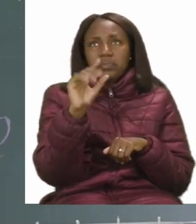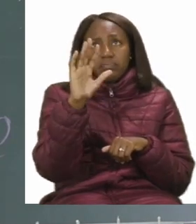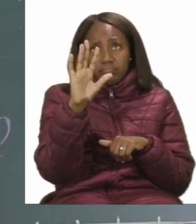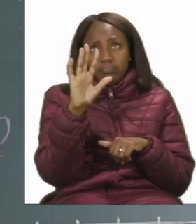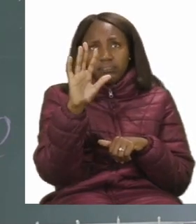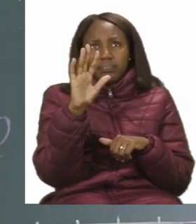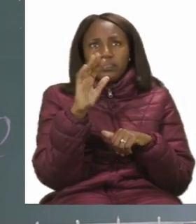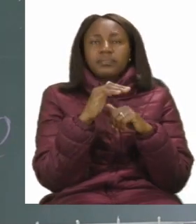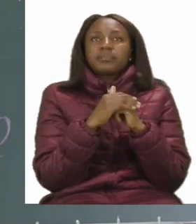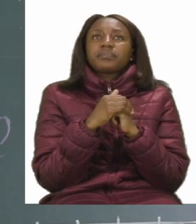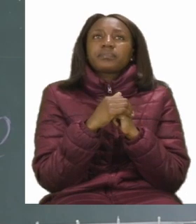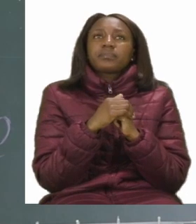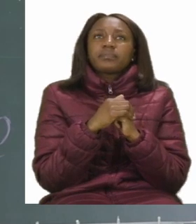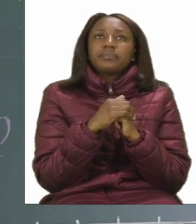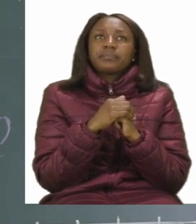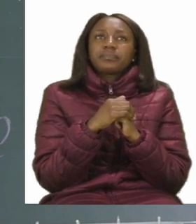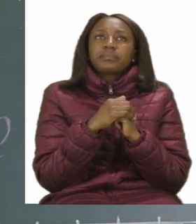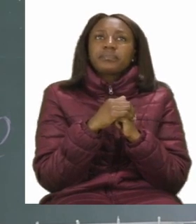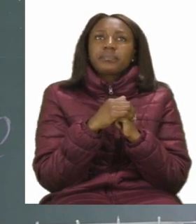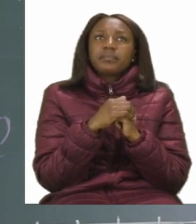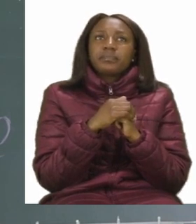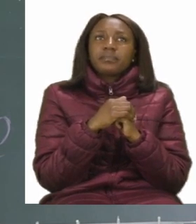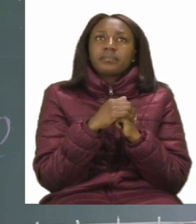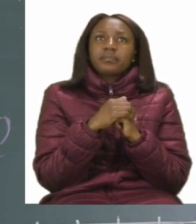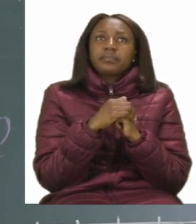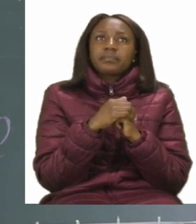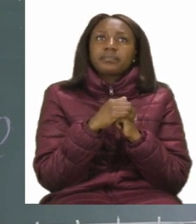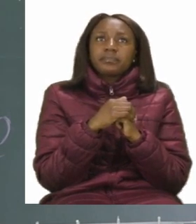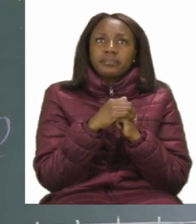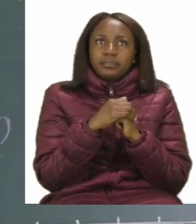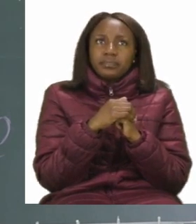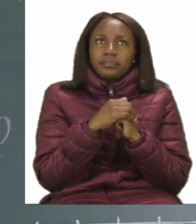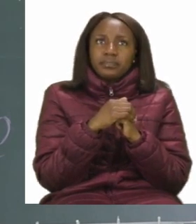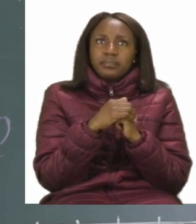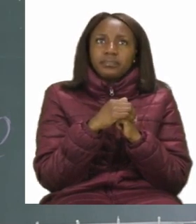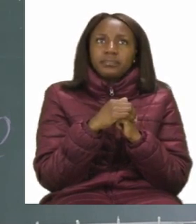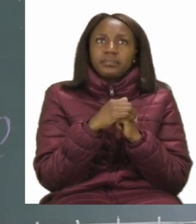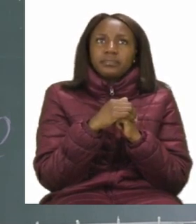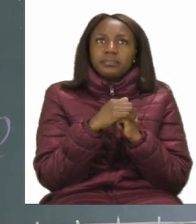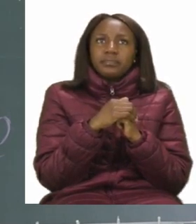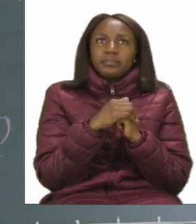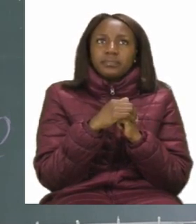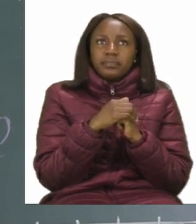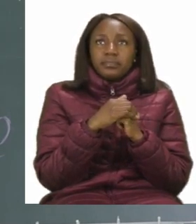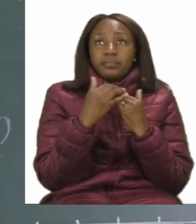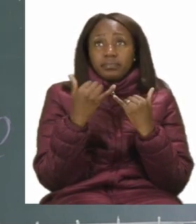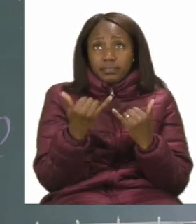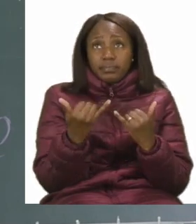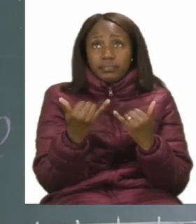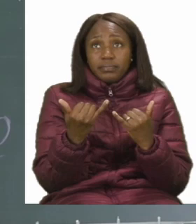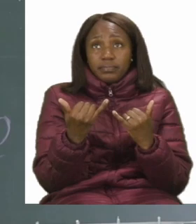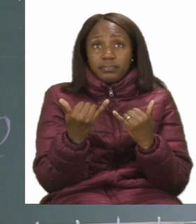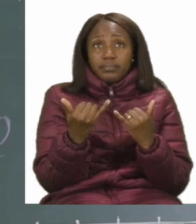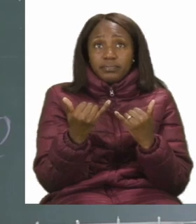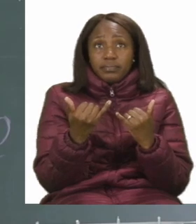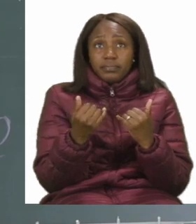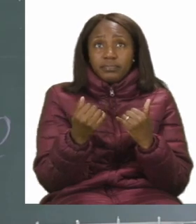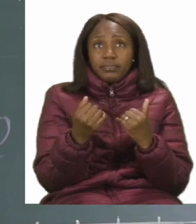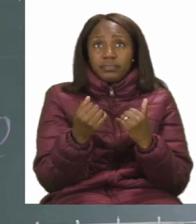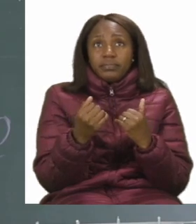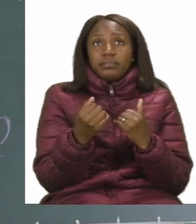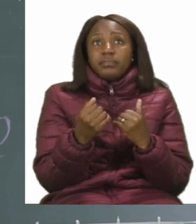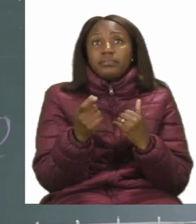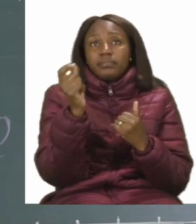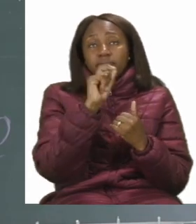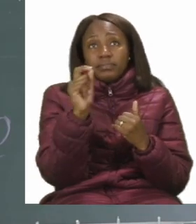Okay, so if we take the number 12 and round it off to the nearest 10, then it